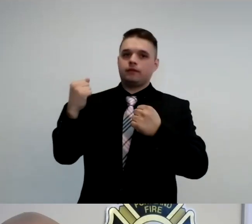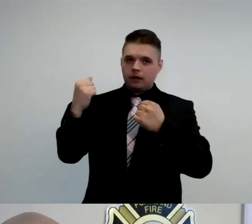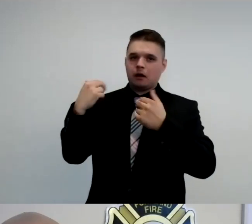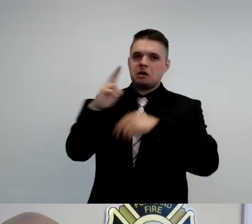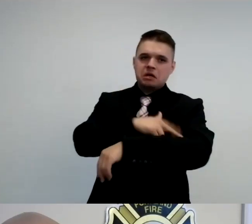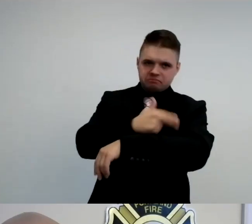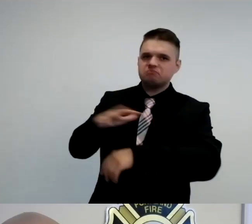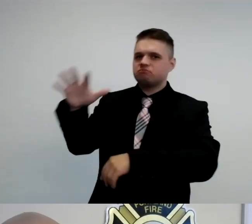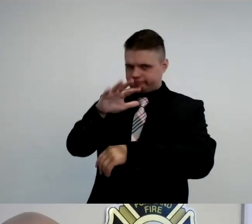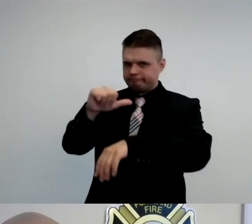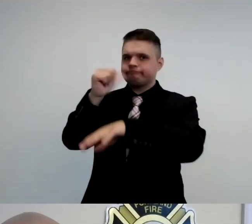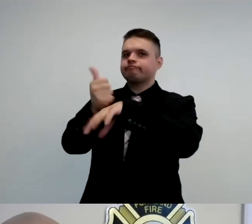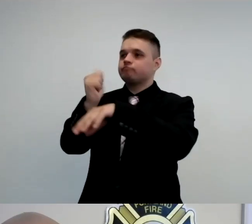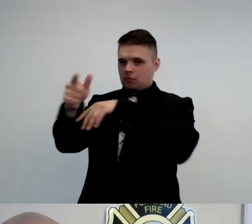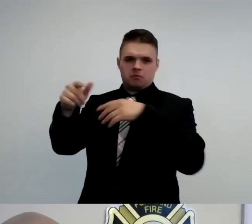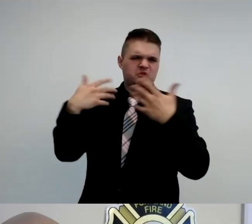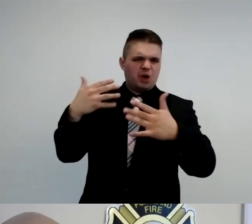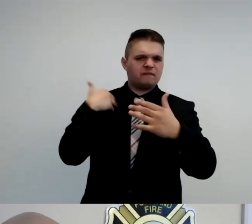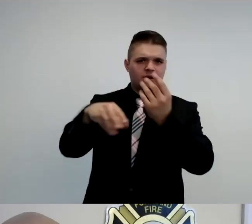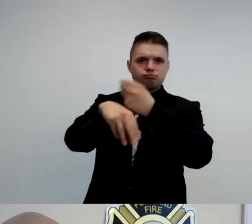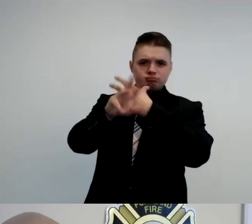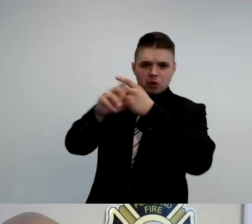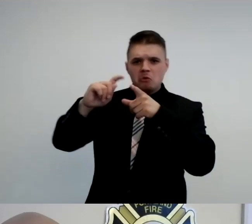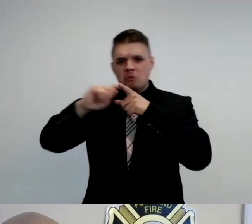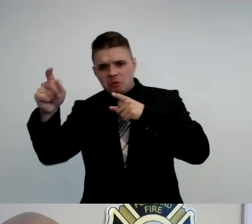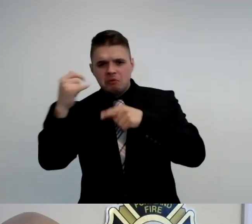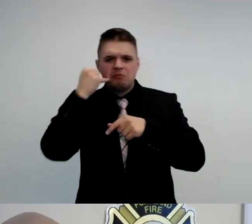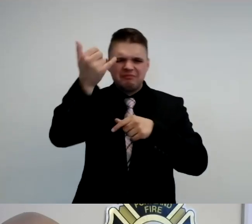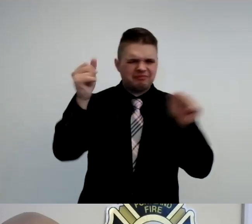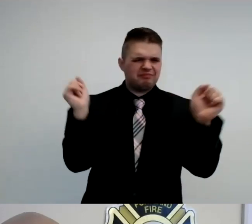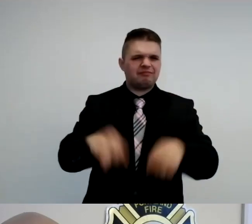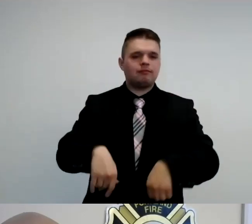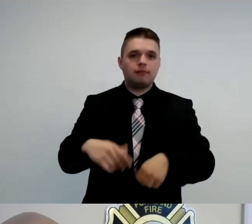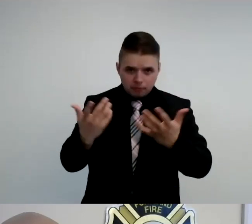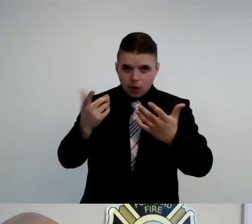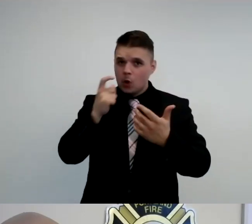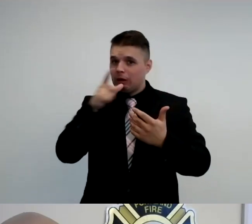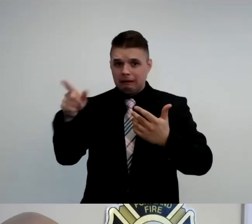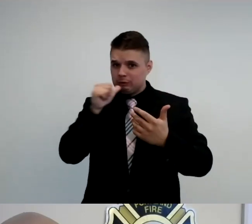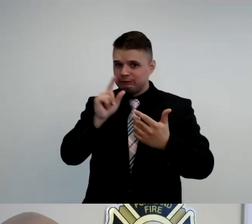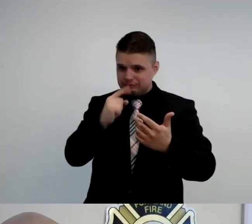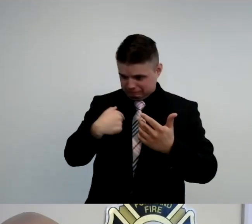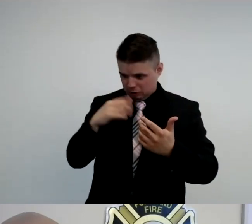and telemedicine, which I think can be quite beneficial for our patients who are